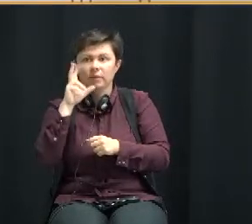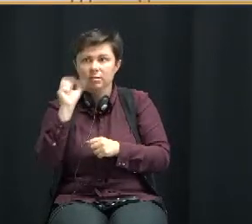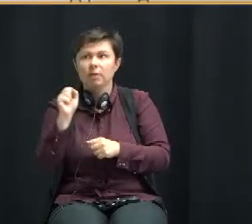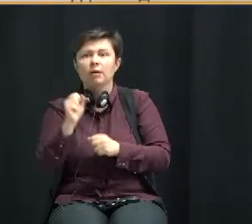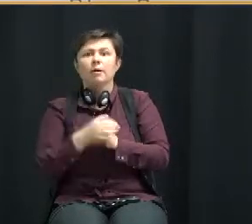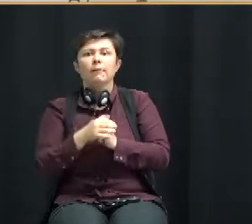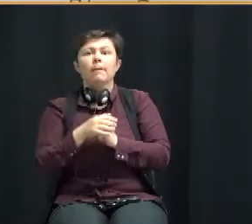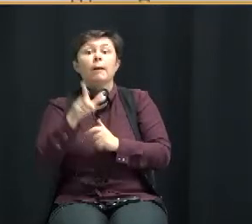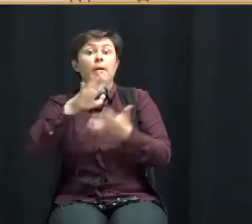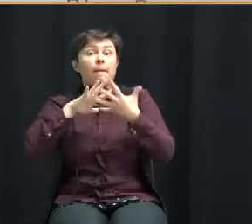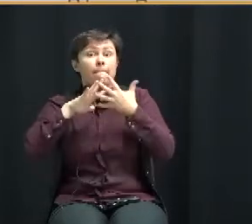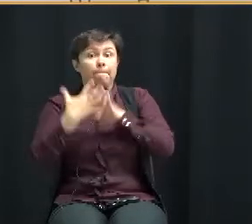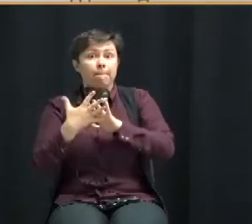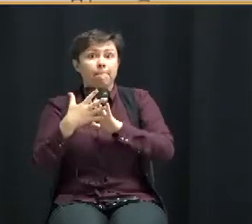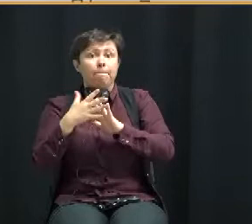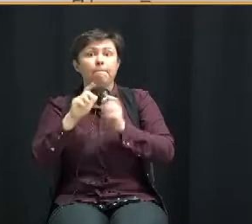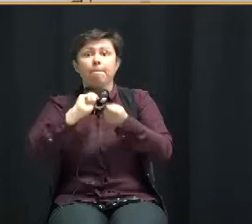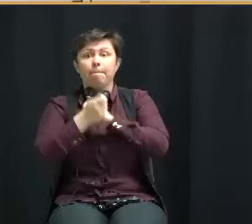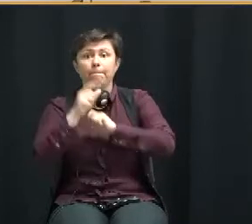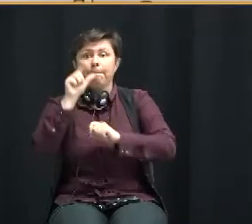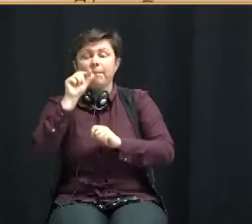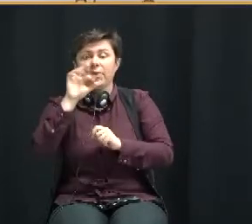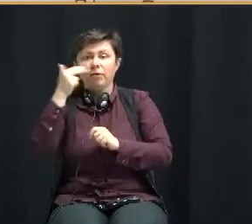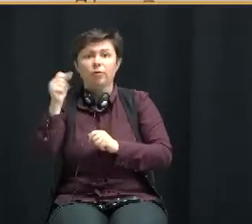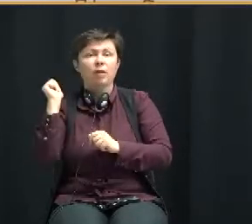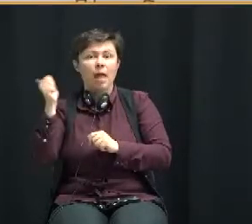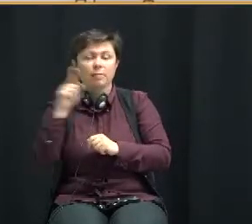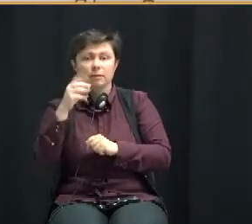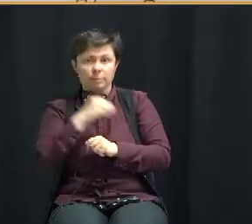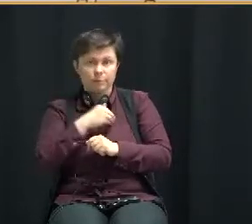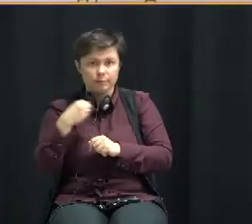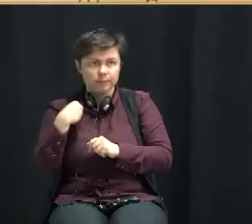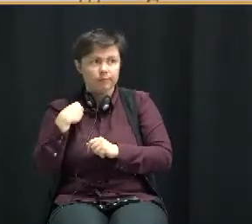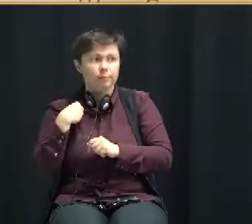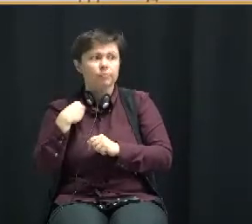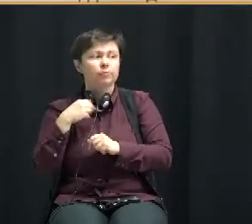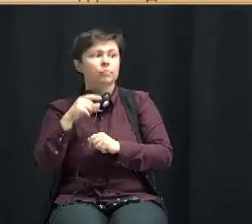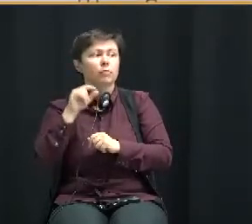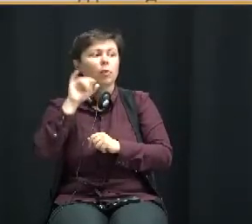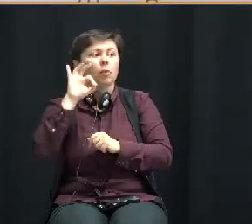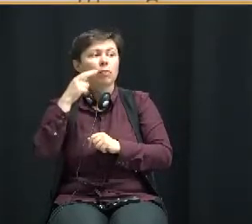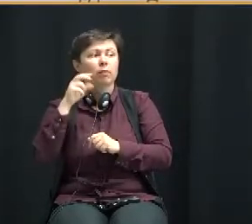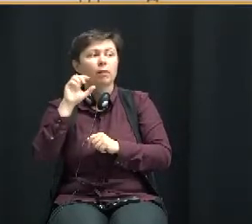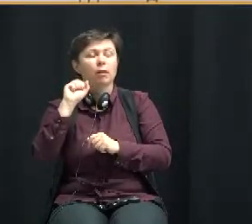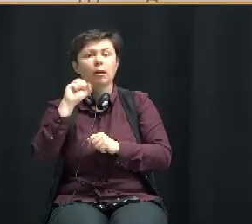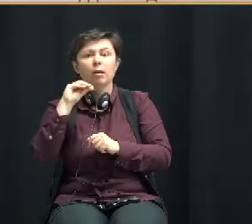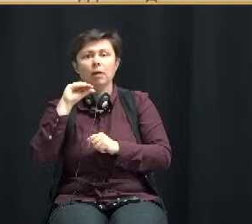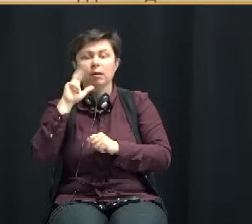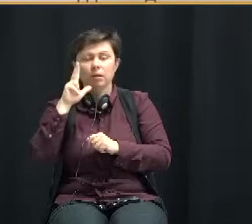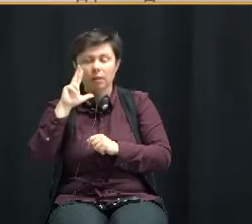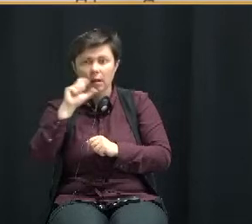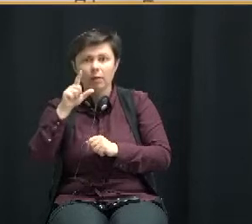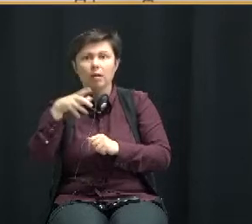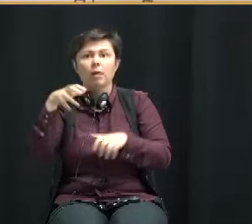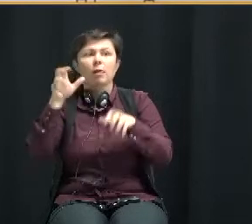us. Moving on, Ms. Adrianna Niedoszewska, a Polish expert